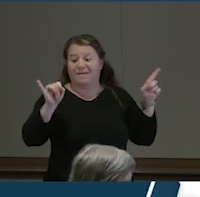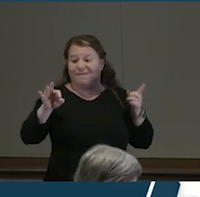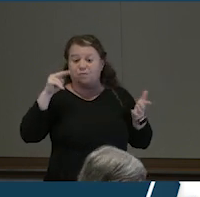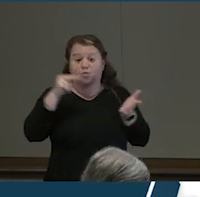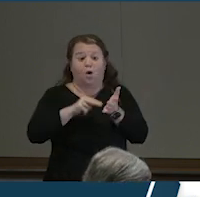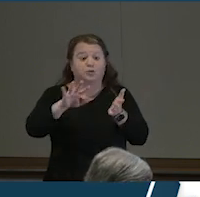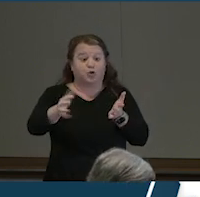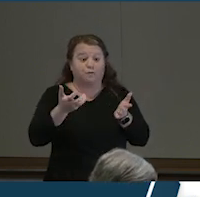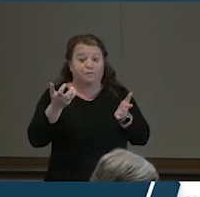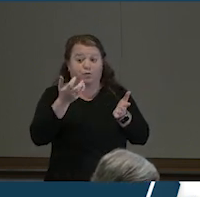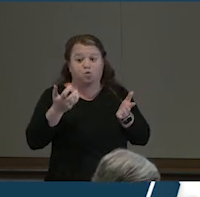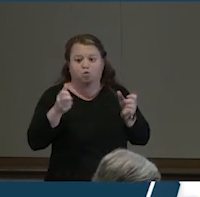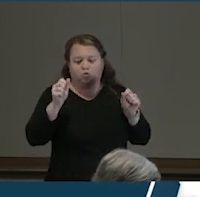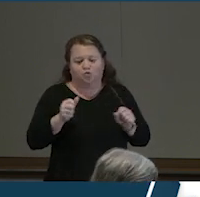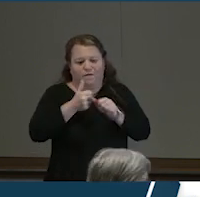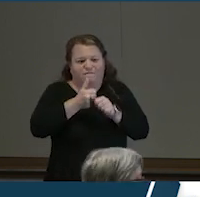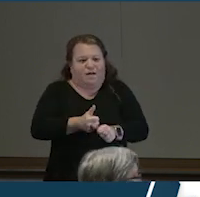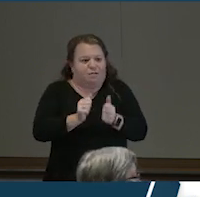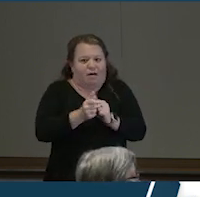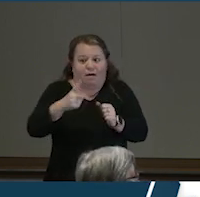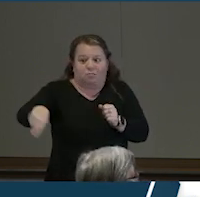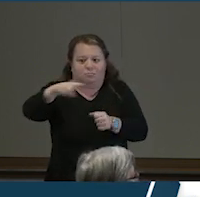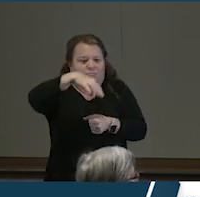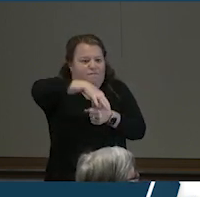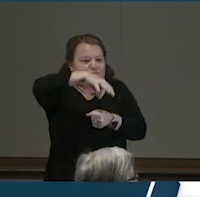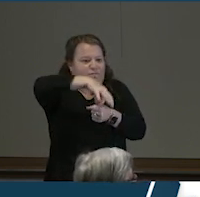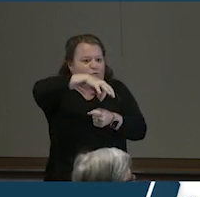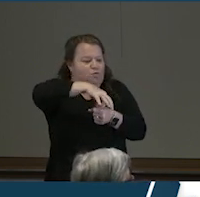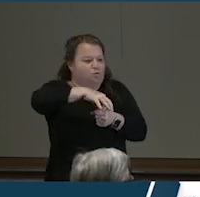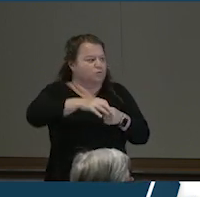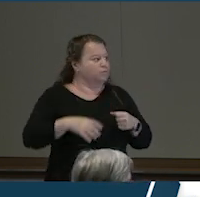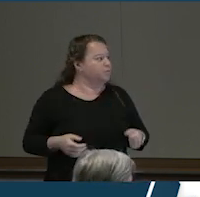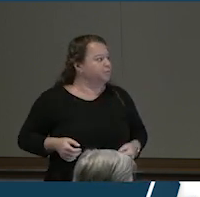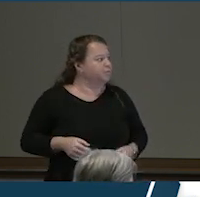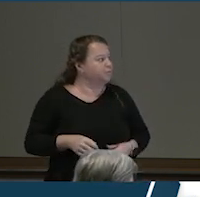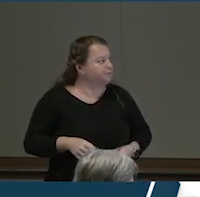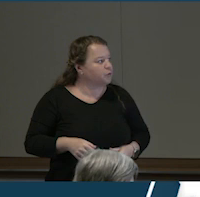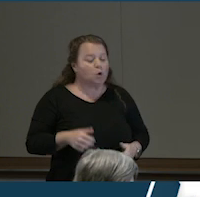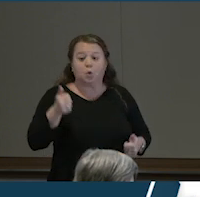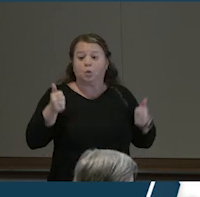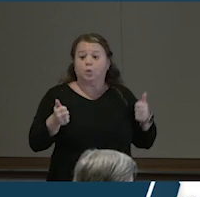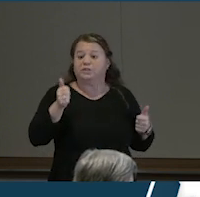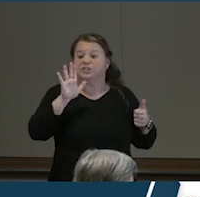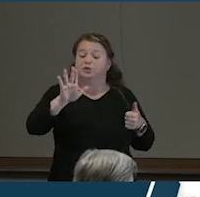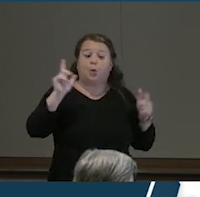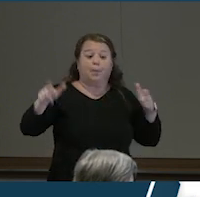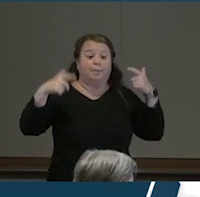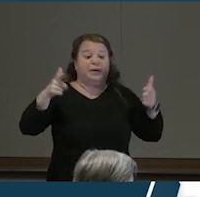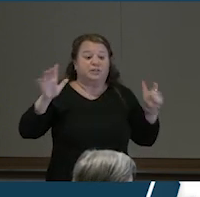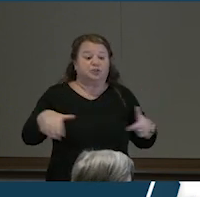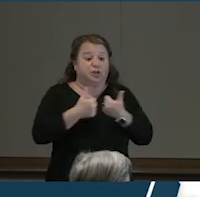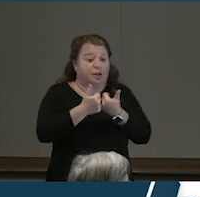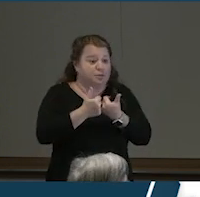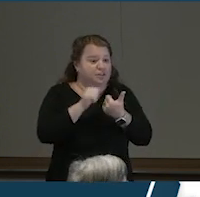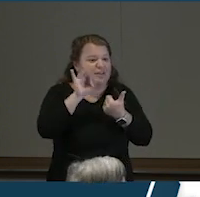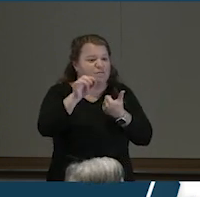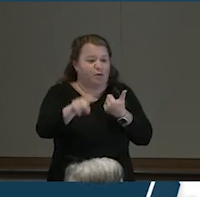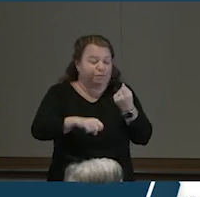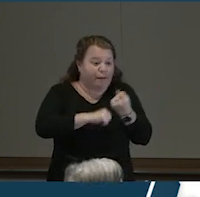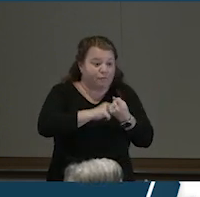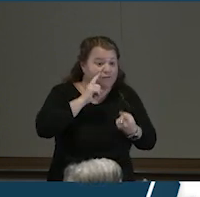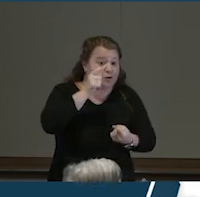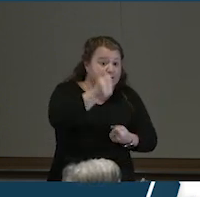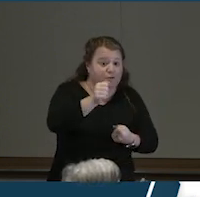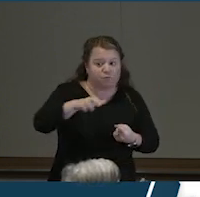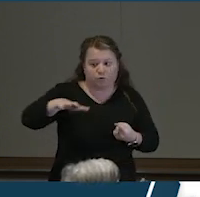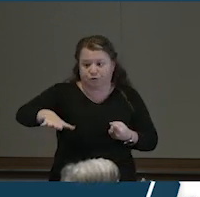you'll be able to see how everybody in this room is voting. So it is, which one of the following is your biggest challenge when advocating for yourself or your child?